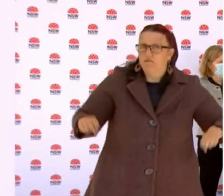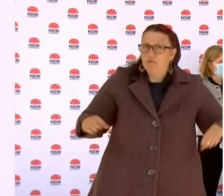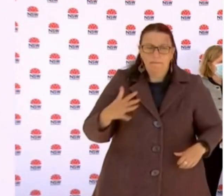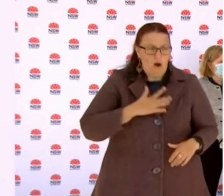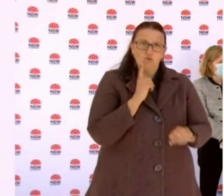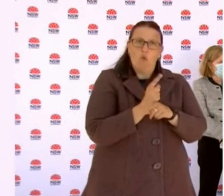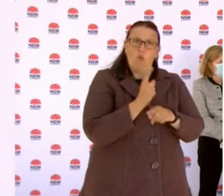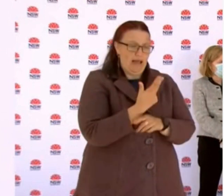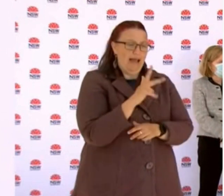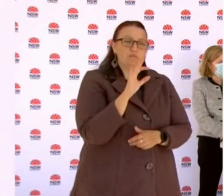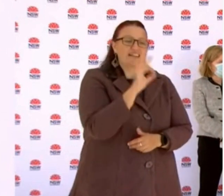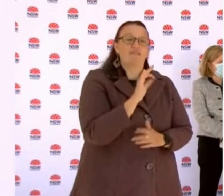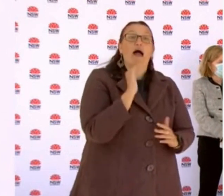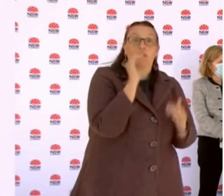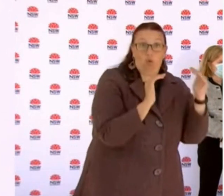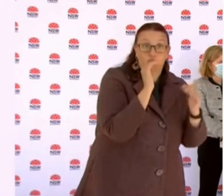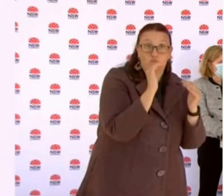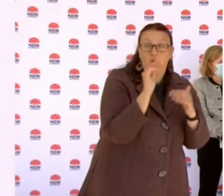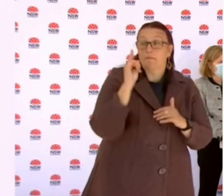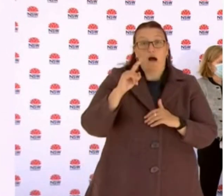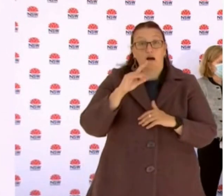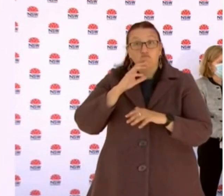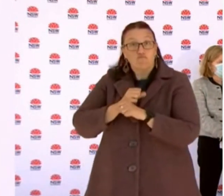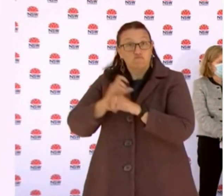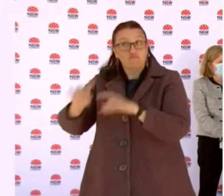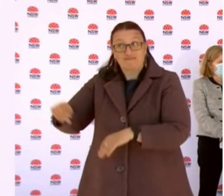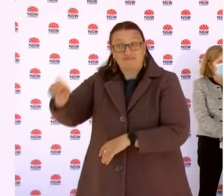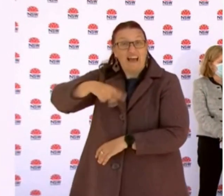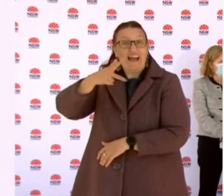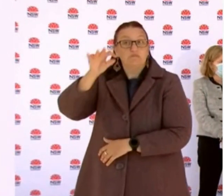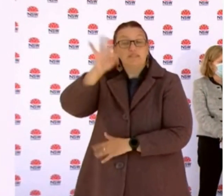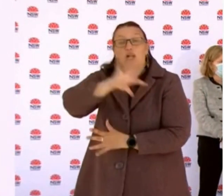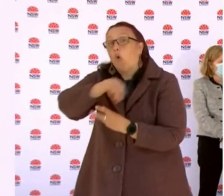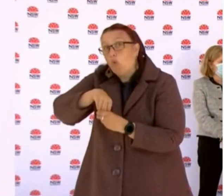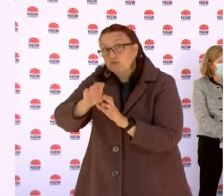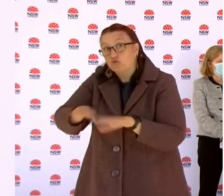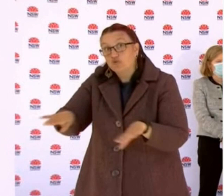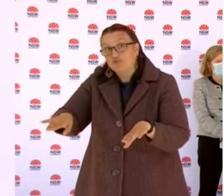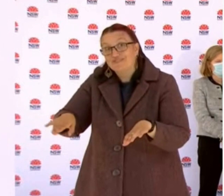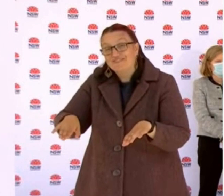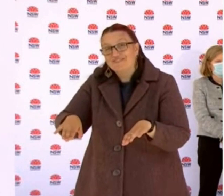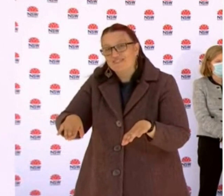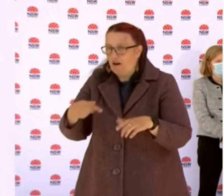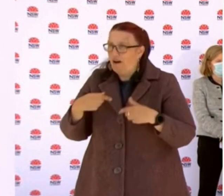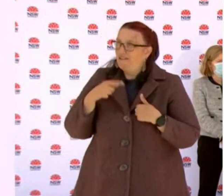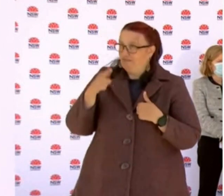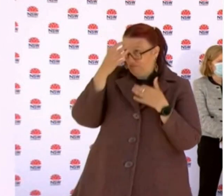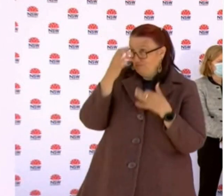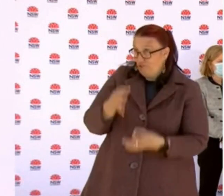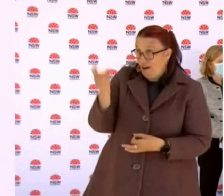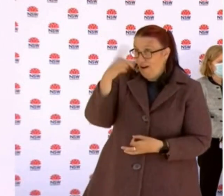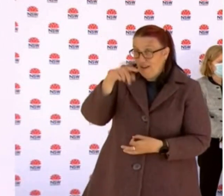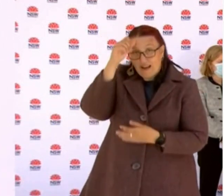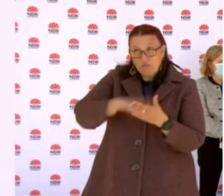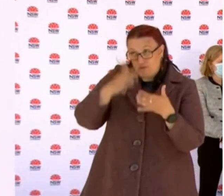figure that has been bandied around is including children, the whole population. So I'd be comfortable with whatever the experts decided. But